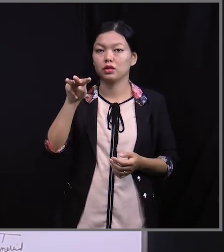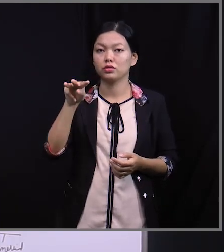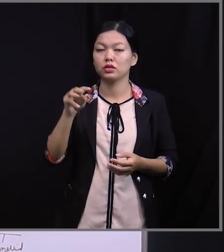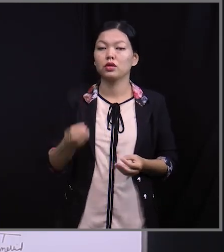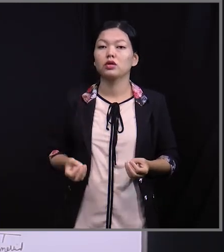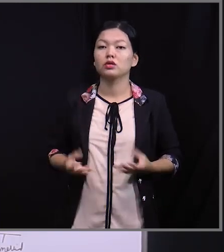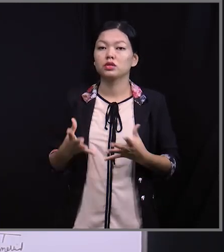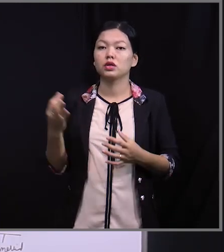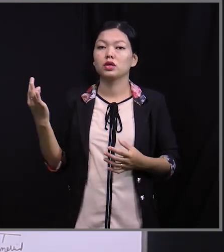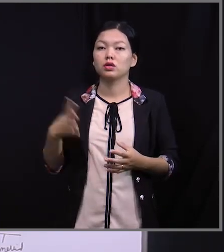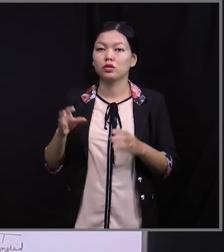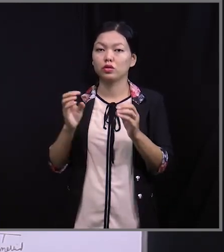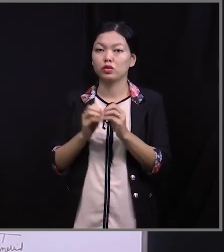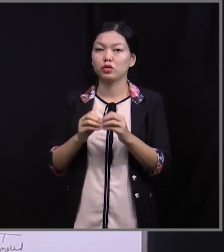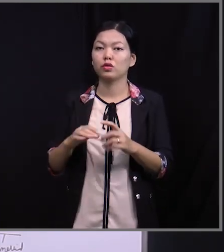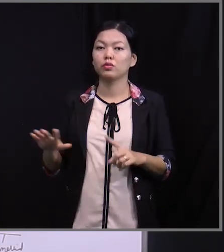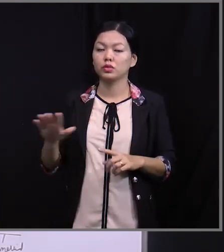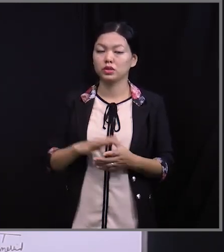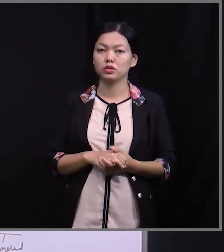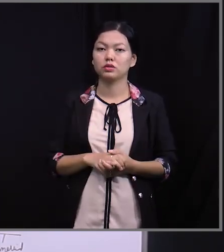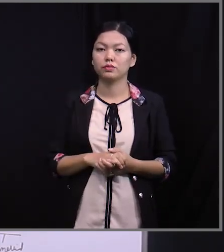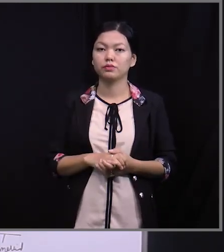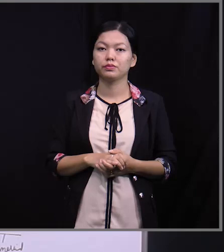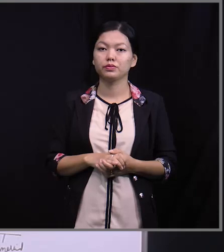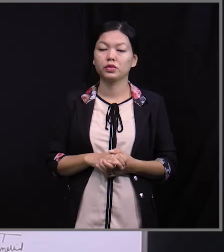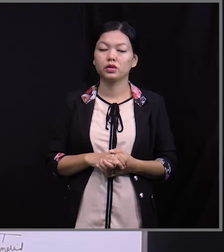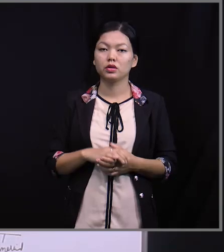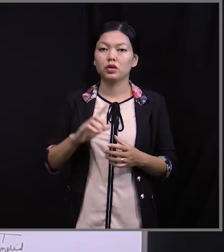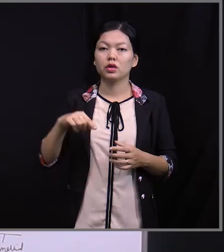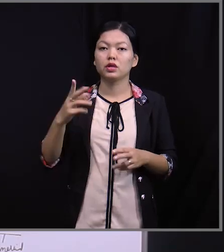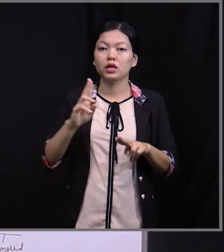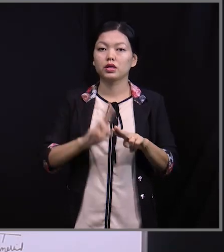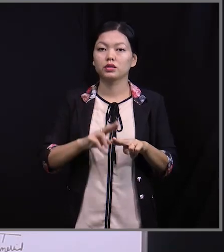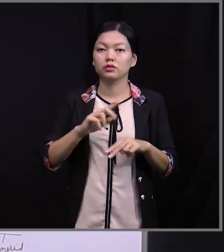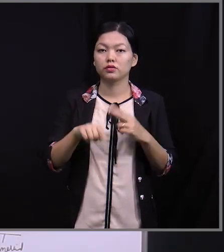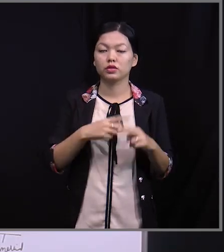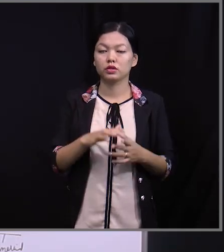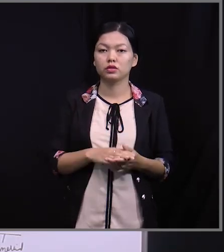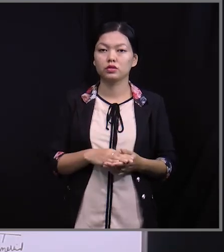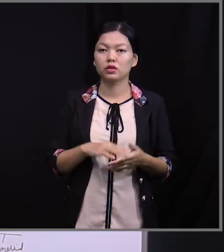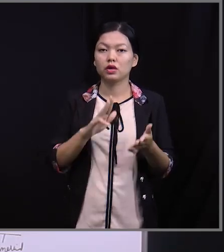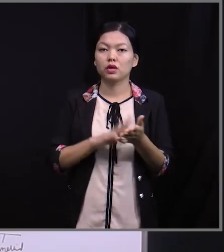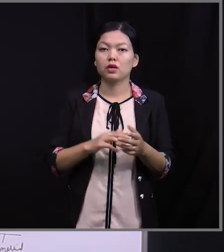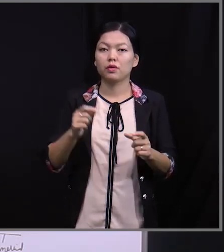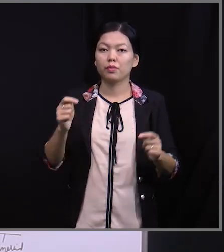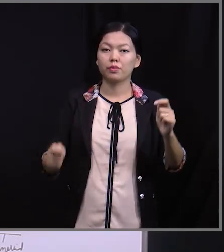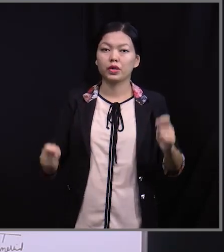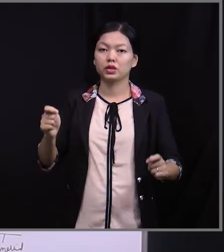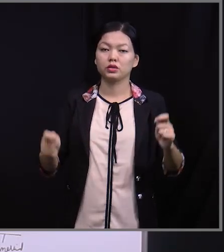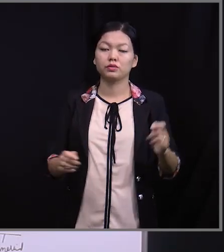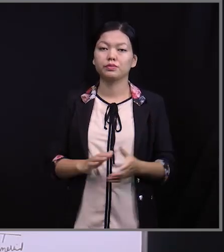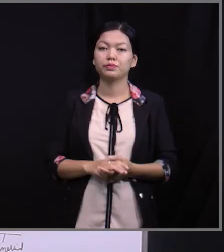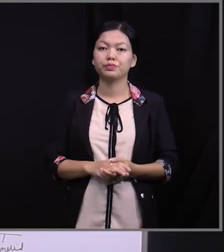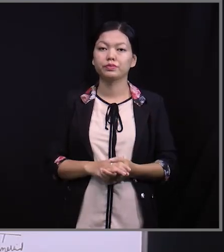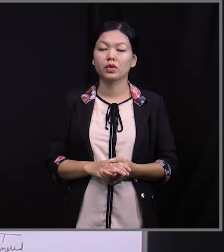business. We'll move on to the next function, that is managerial functions. Under managerial